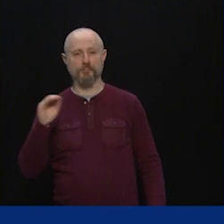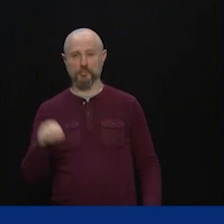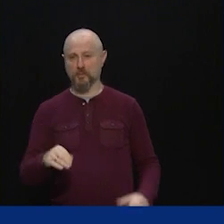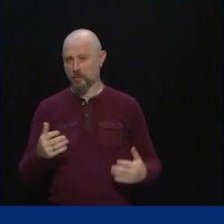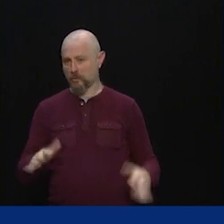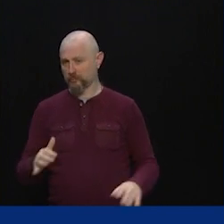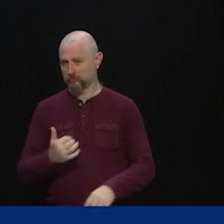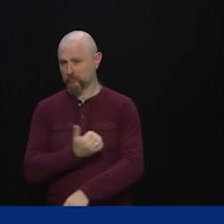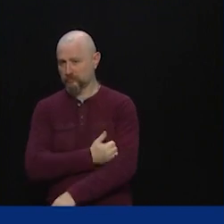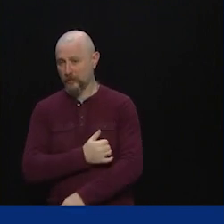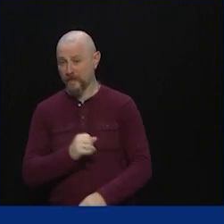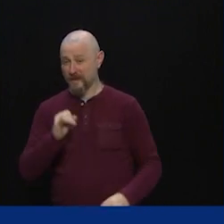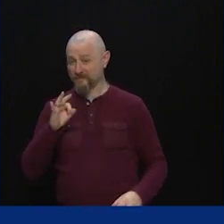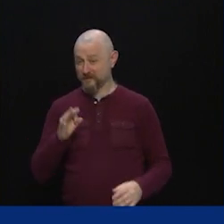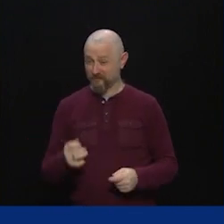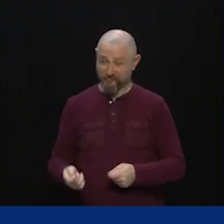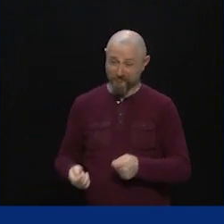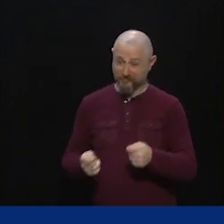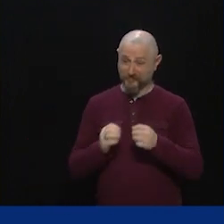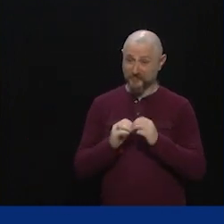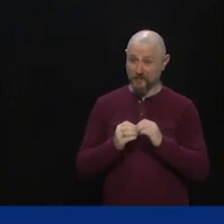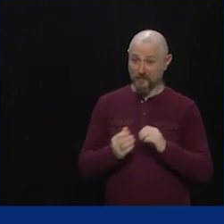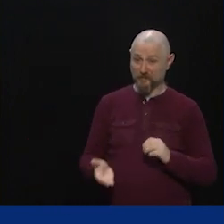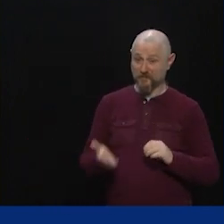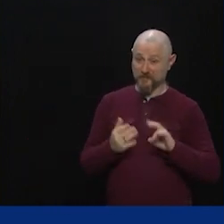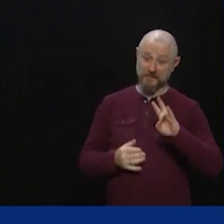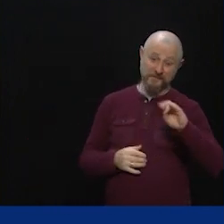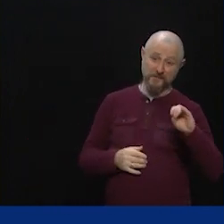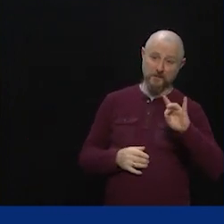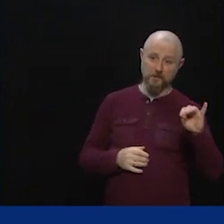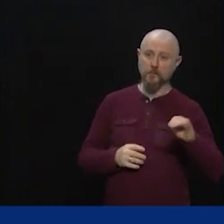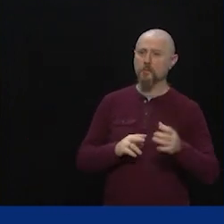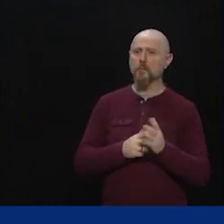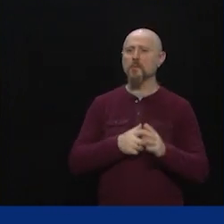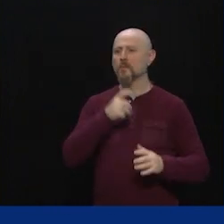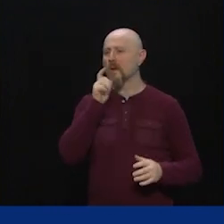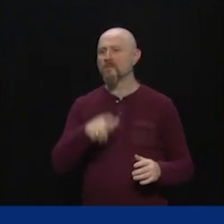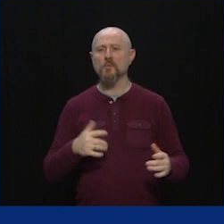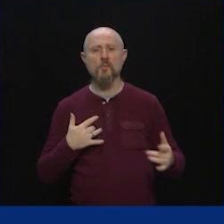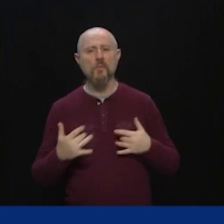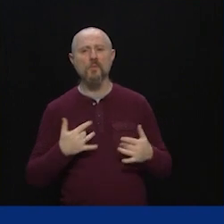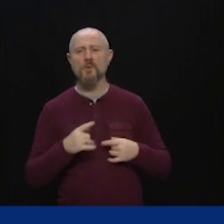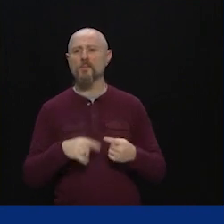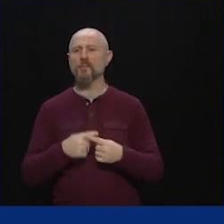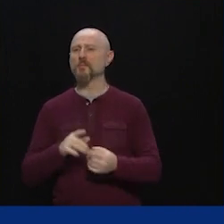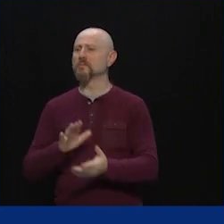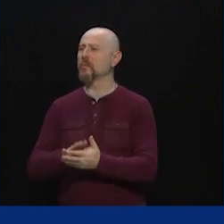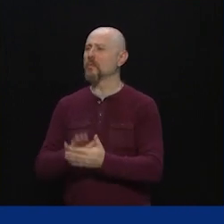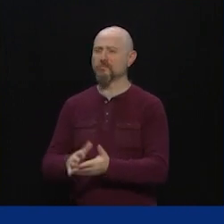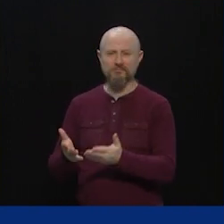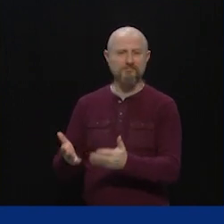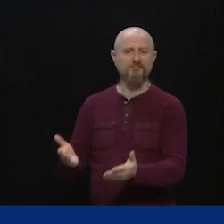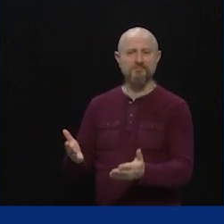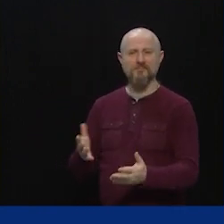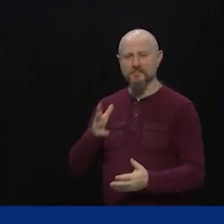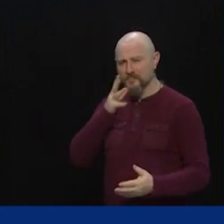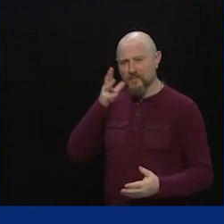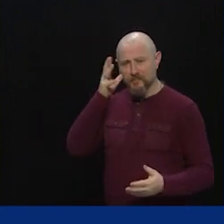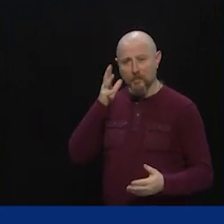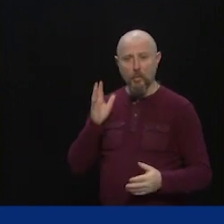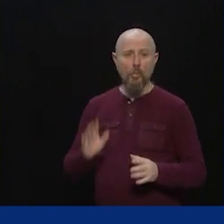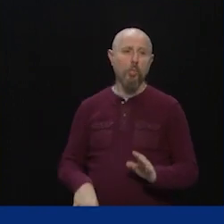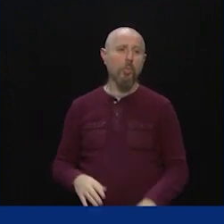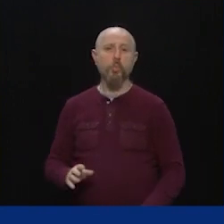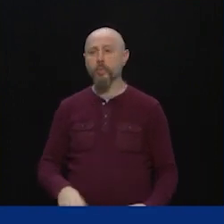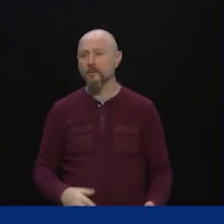they're in school at all. I mean, that eliminates the worry. And I don't know why any parent would allow that to continue, where you know there's something that can help them.